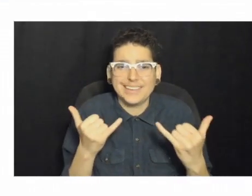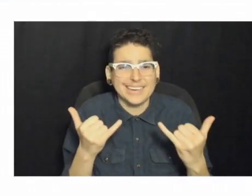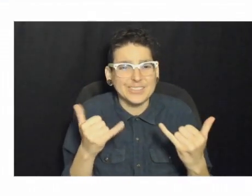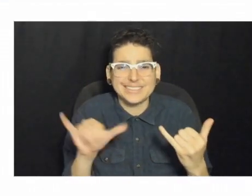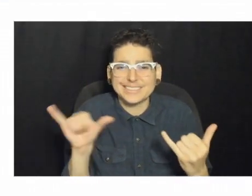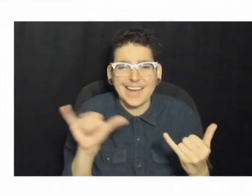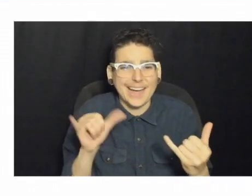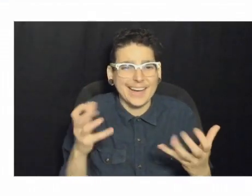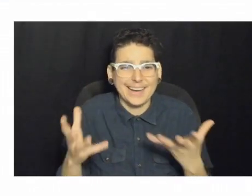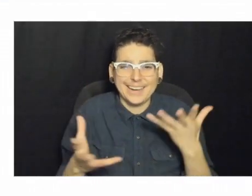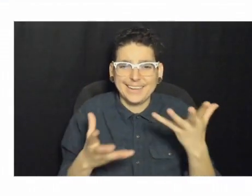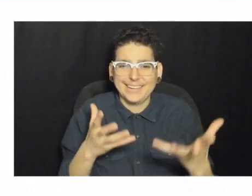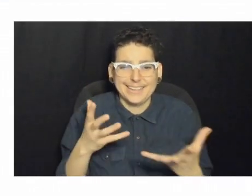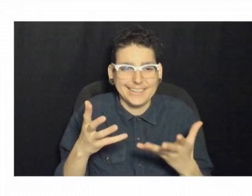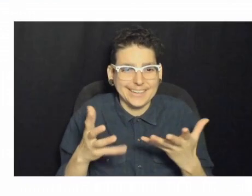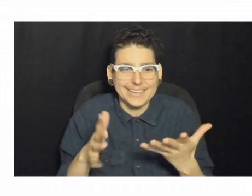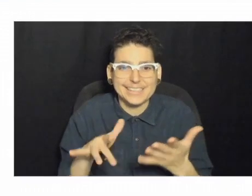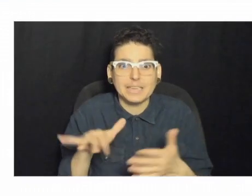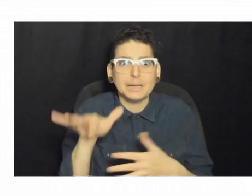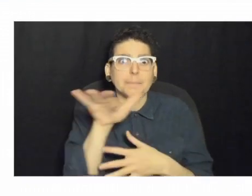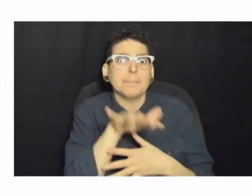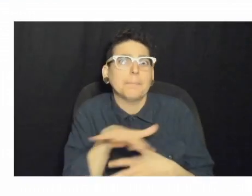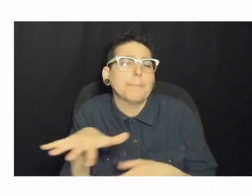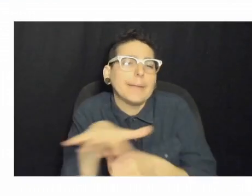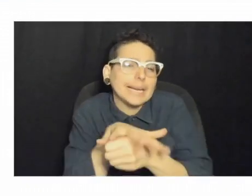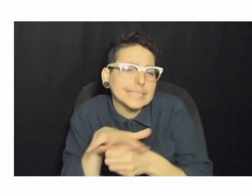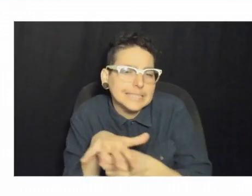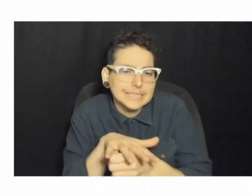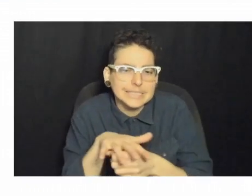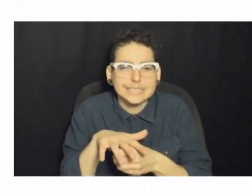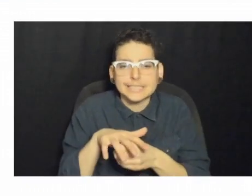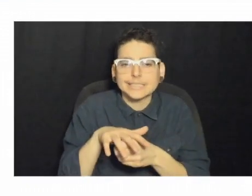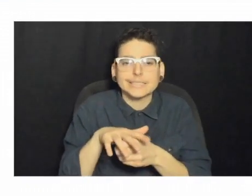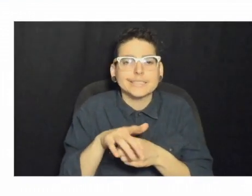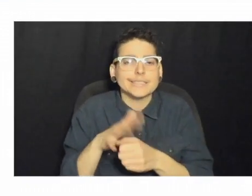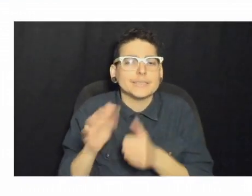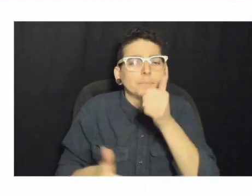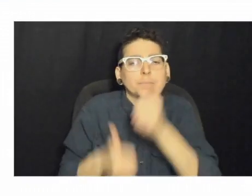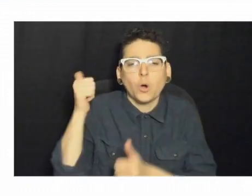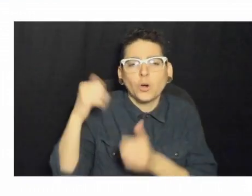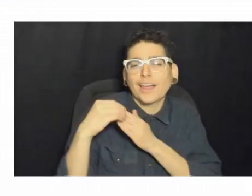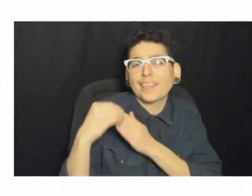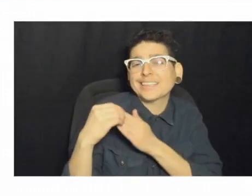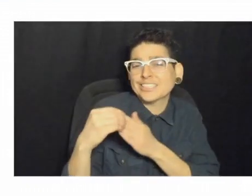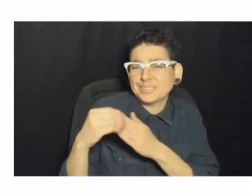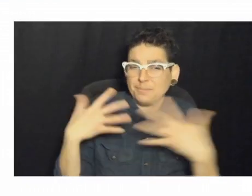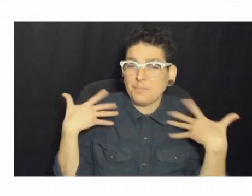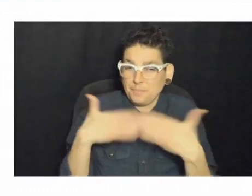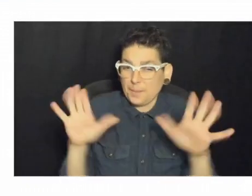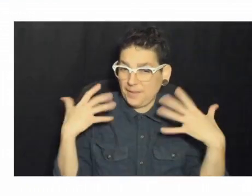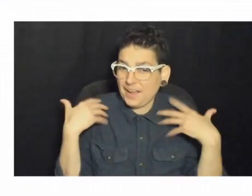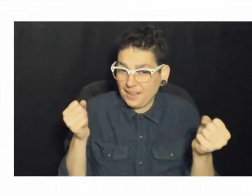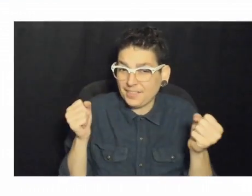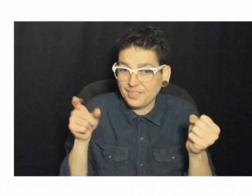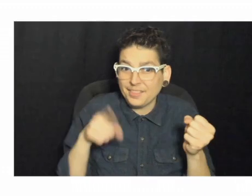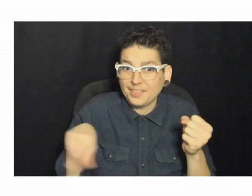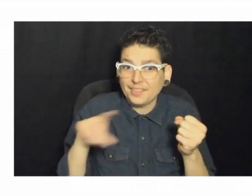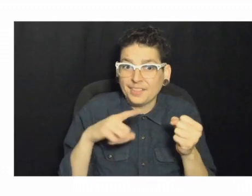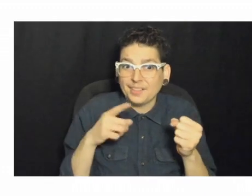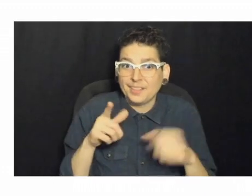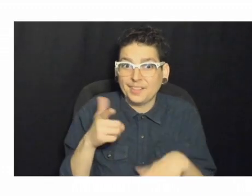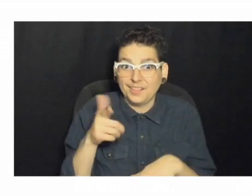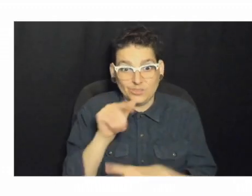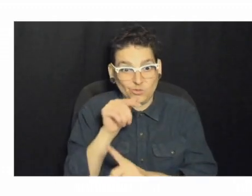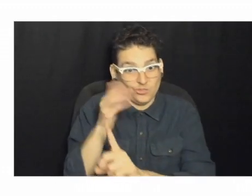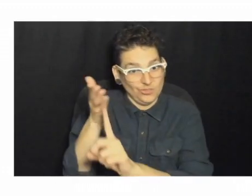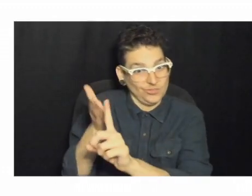most leaders of public health, of government public health agencies are appointed by elected officials, and they don't always get it right. You can't just pluck someone